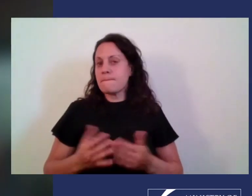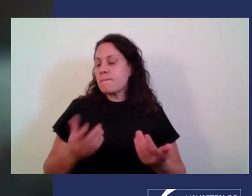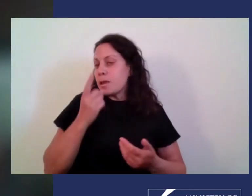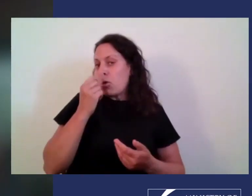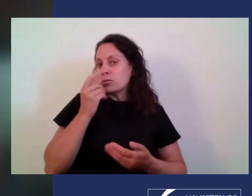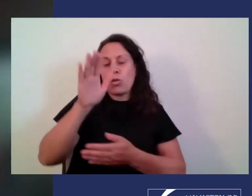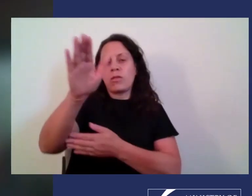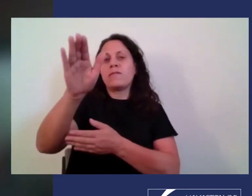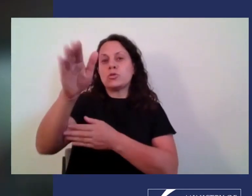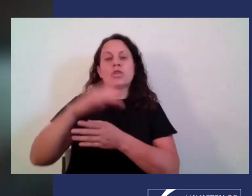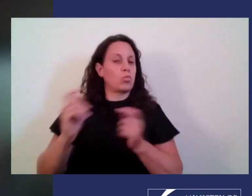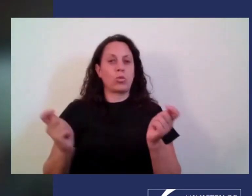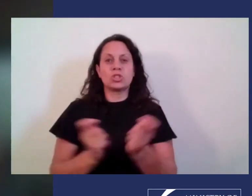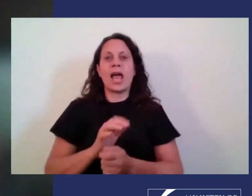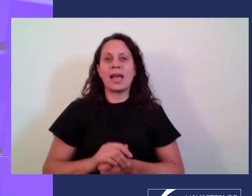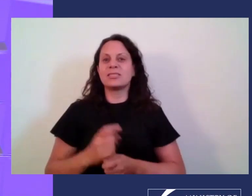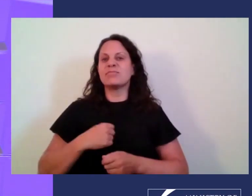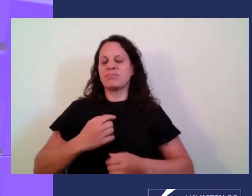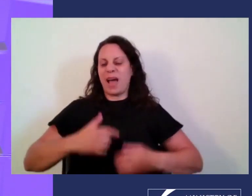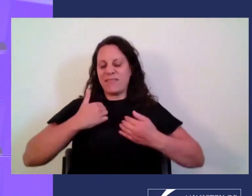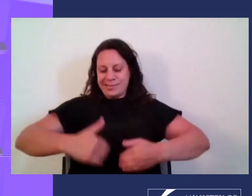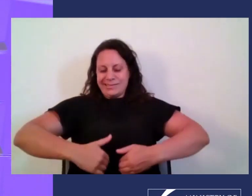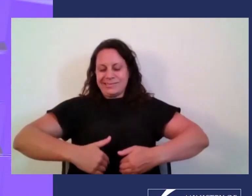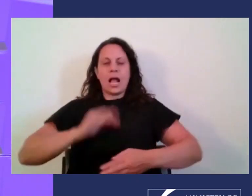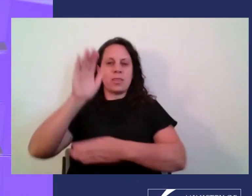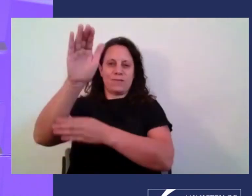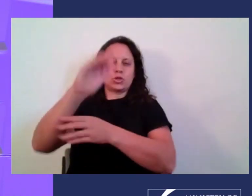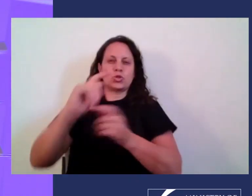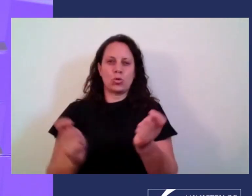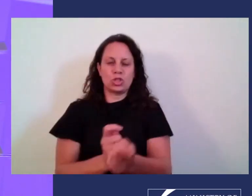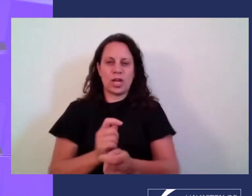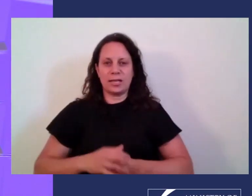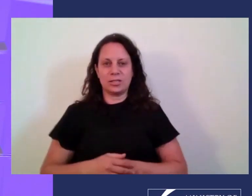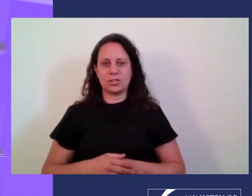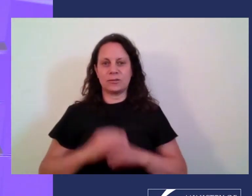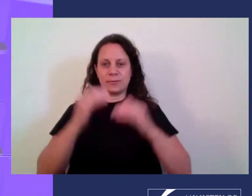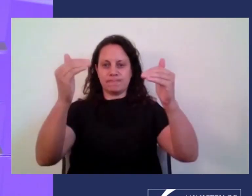in the future. I expect it probably will. Ka pai, Hinemoa Ngāwai asks, do